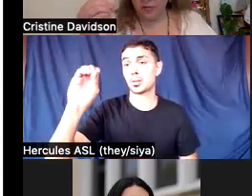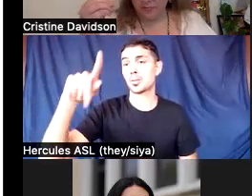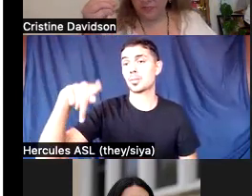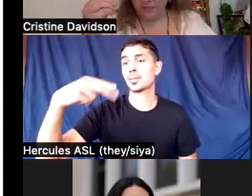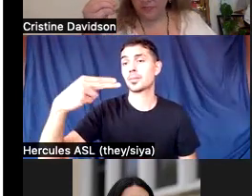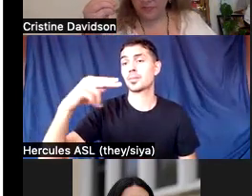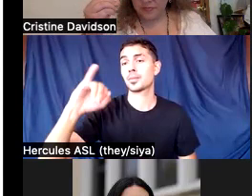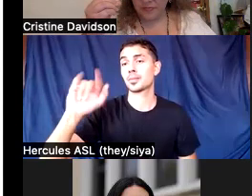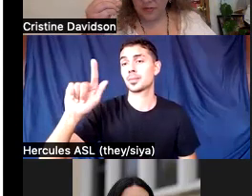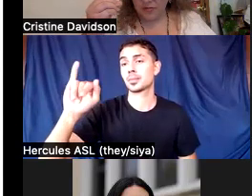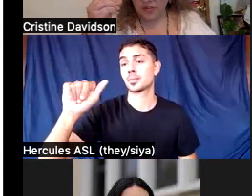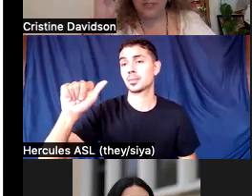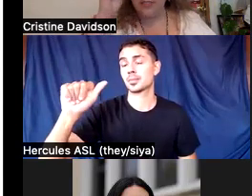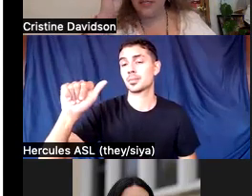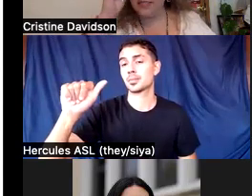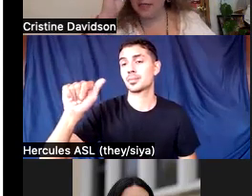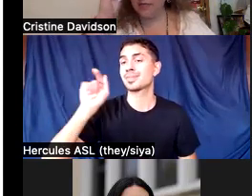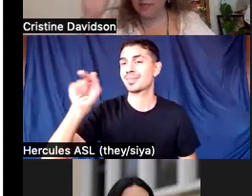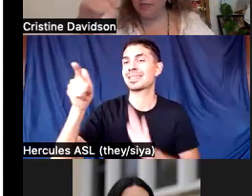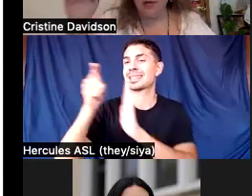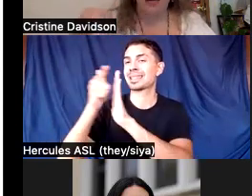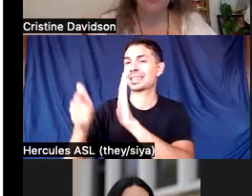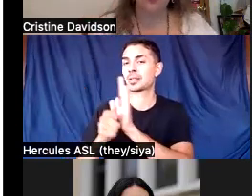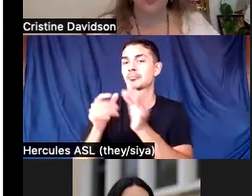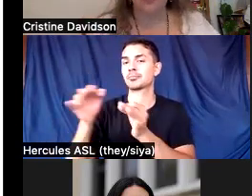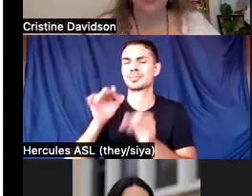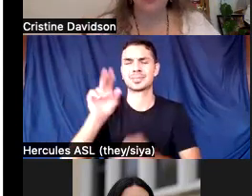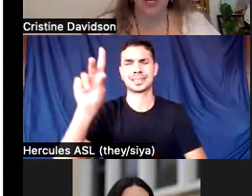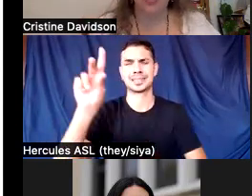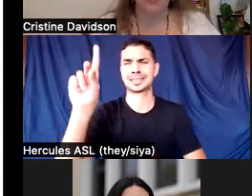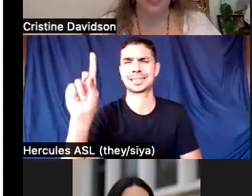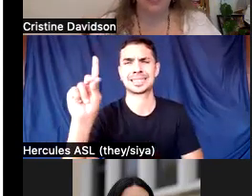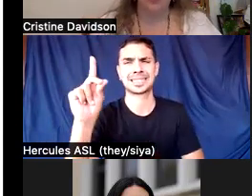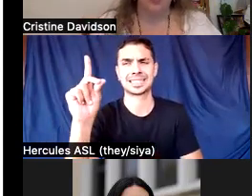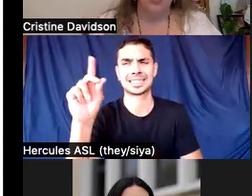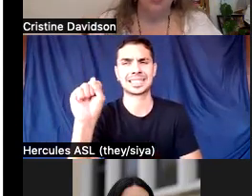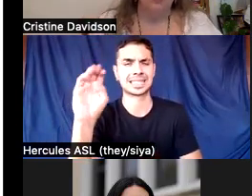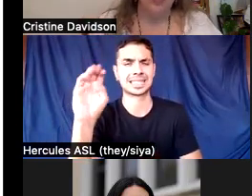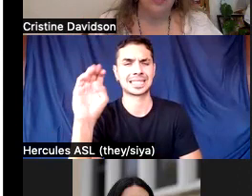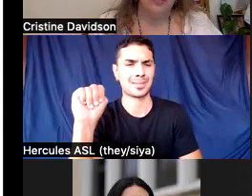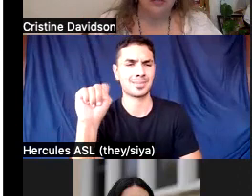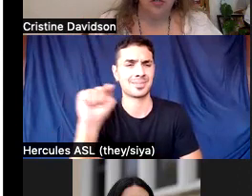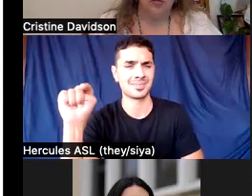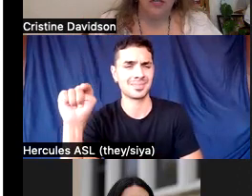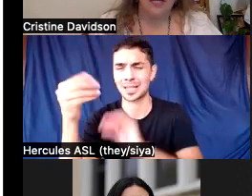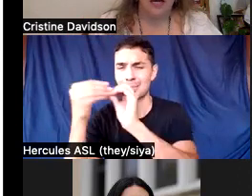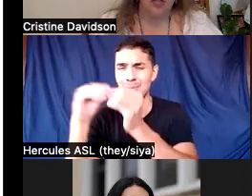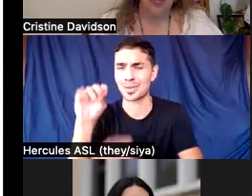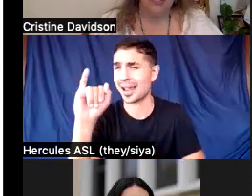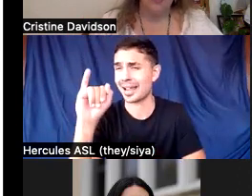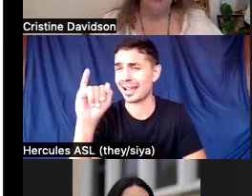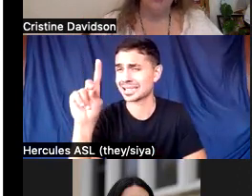a, what's the DSM? I'm not sure what number we're at right now, but you know,